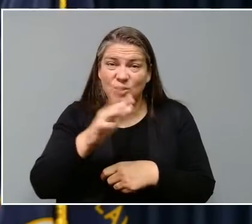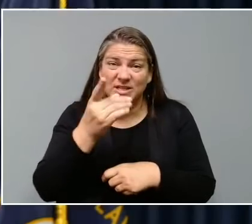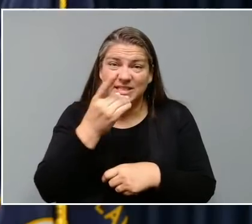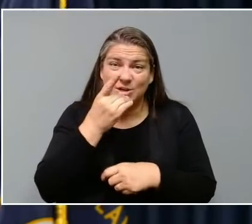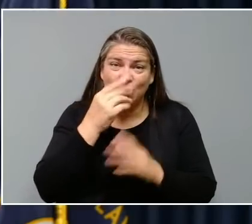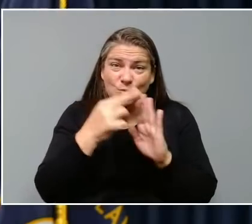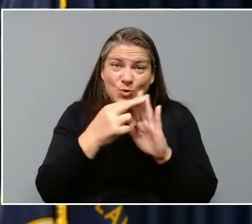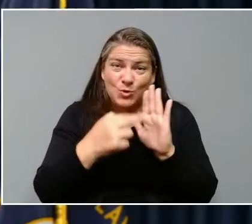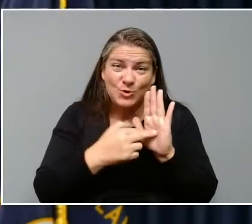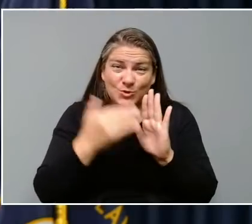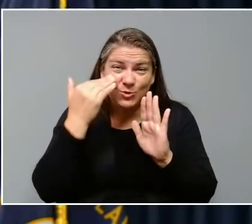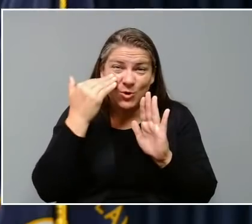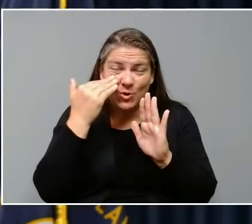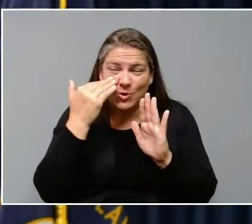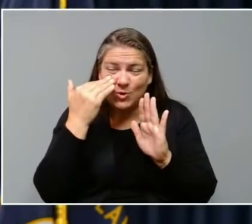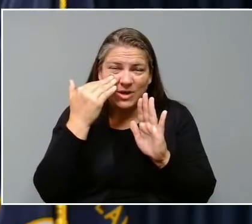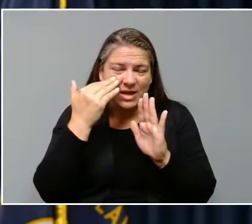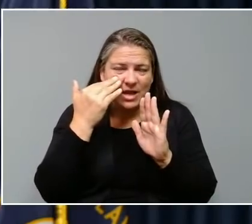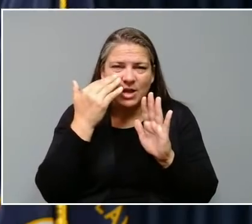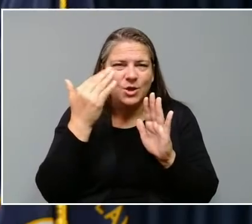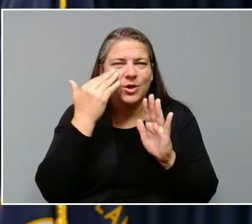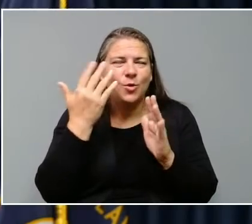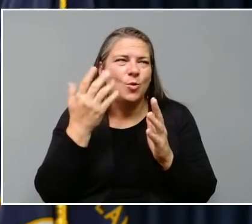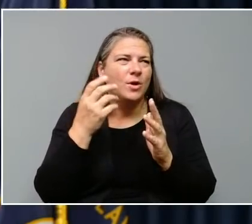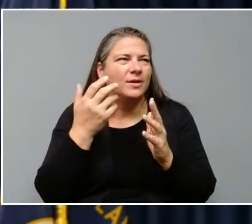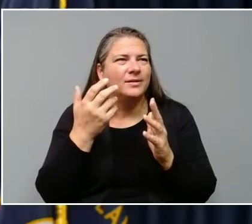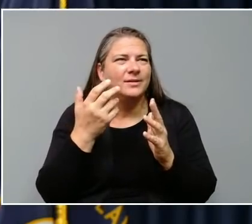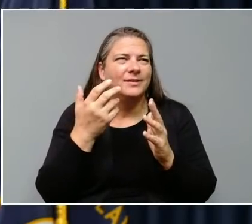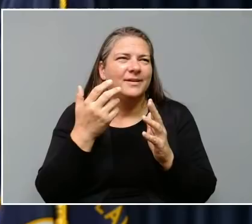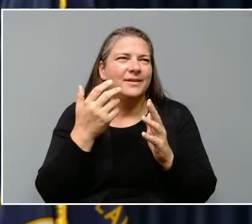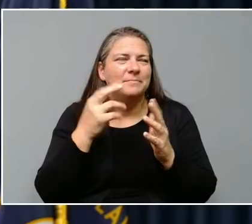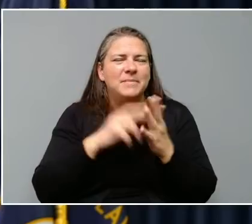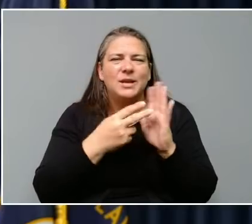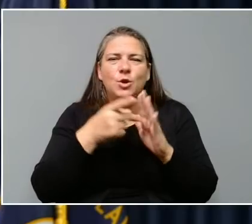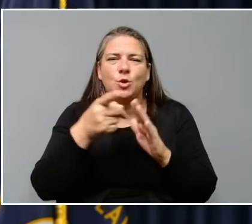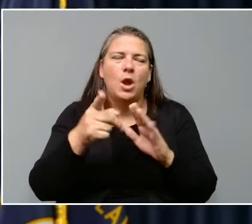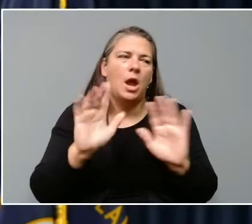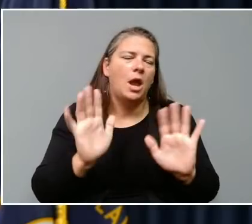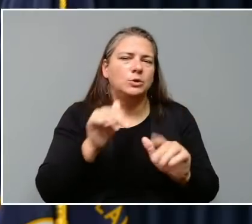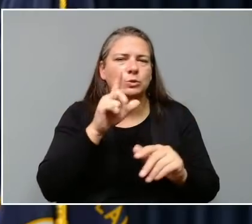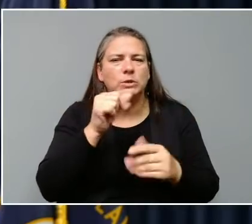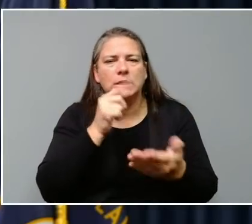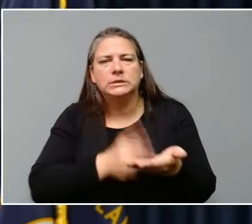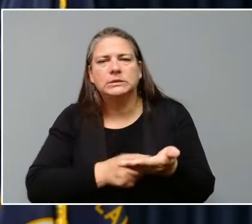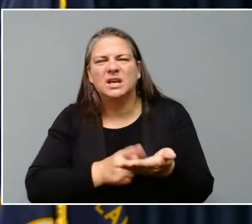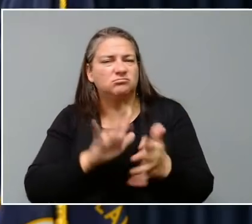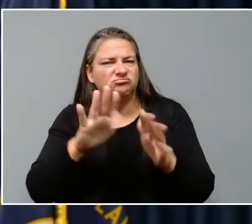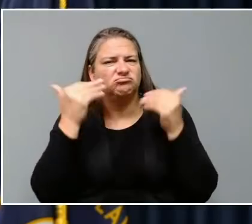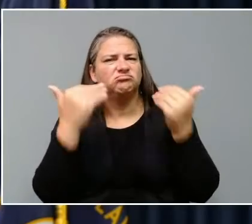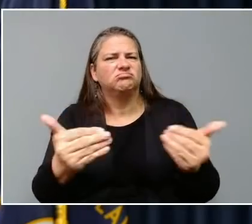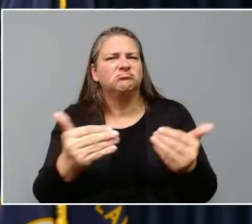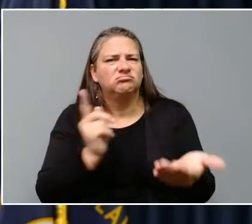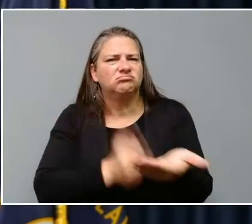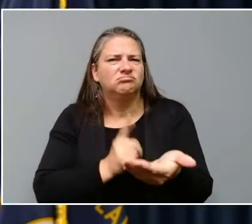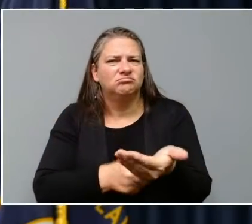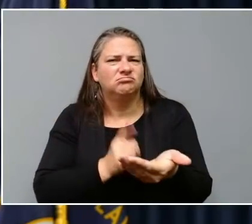a difficult conversation with someone you love that is not vaccinated. The fact that you were willing to put your relationship with them on the